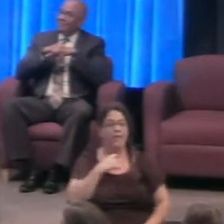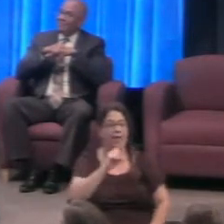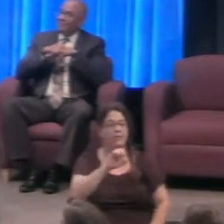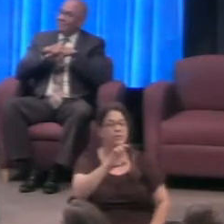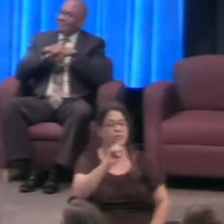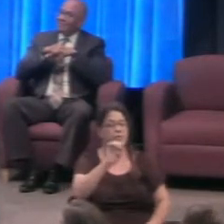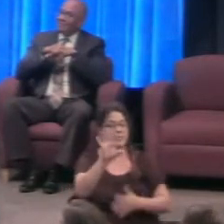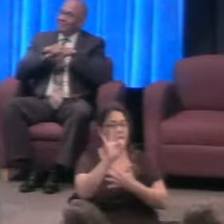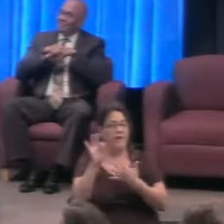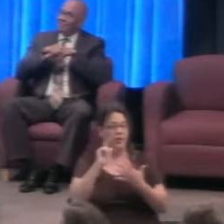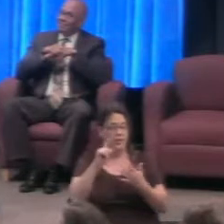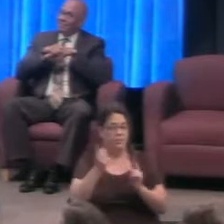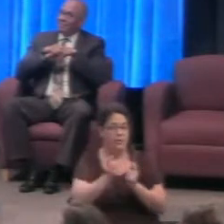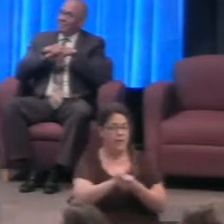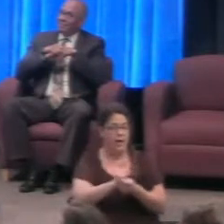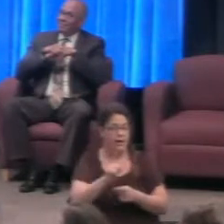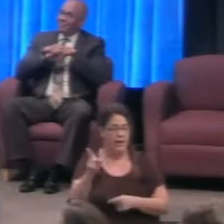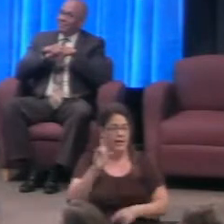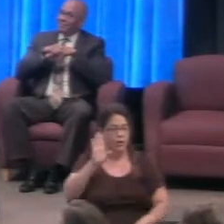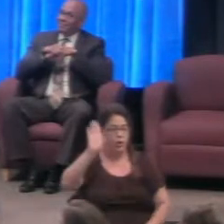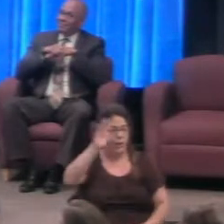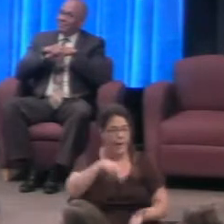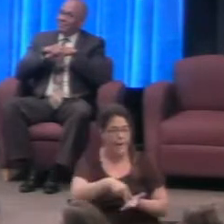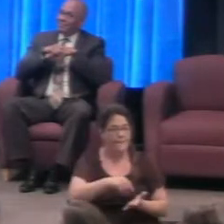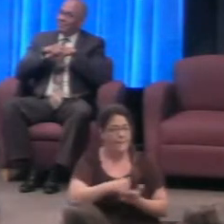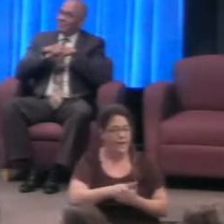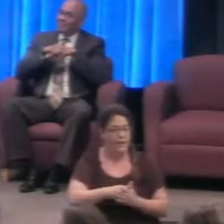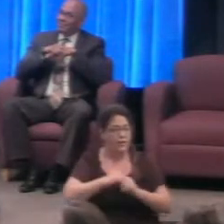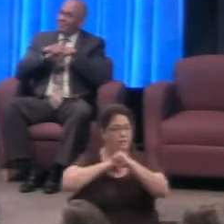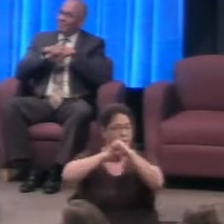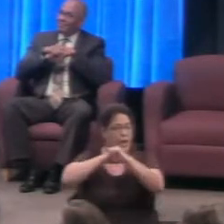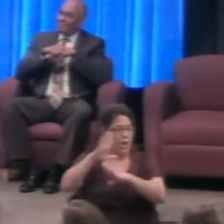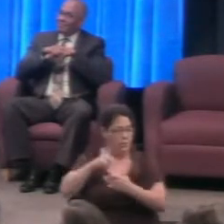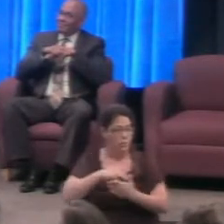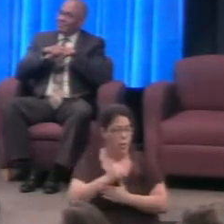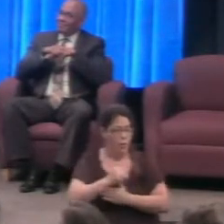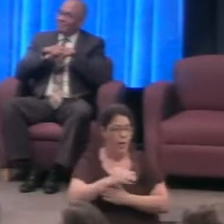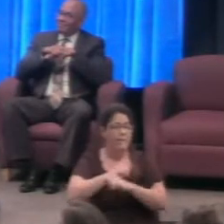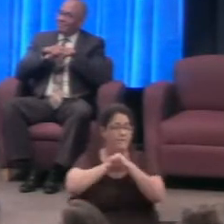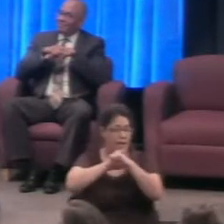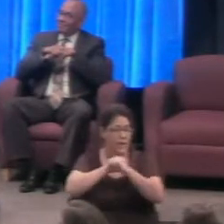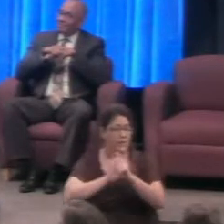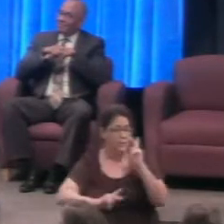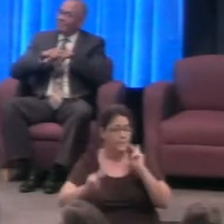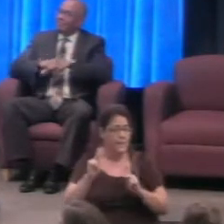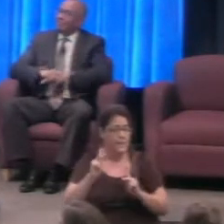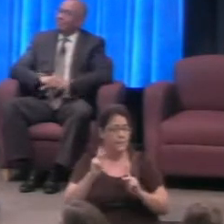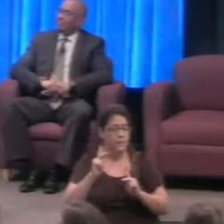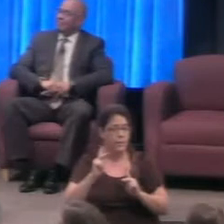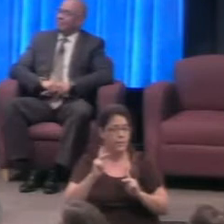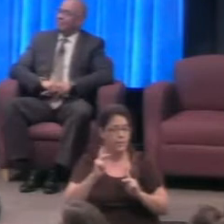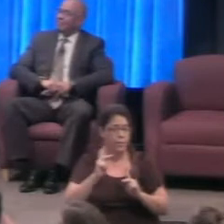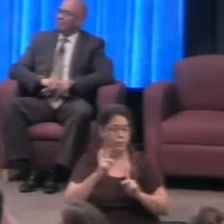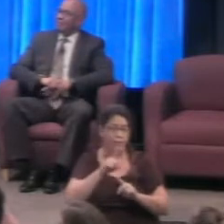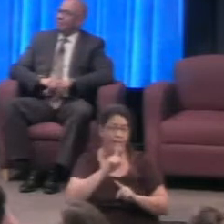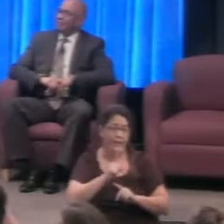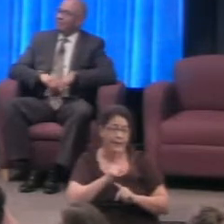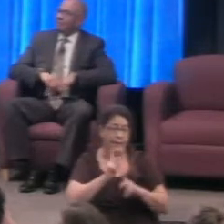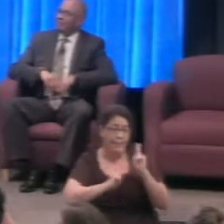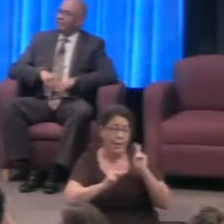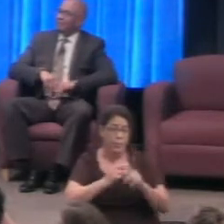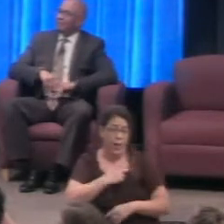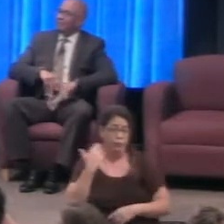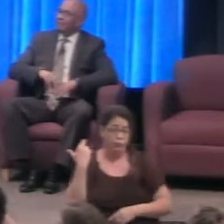and Bandy stood up and defended not only his program, but the people that were really at the risk of basically having